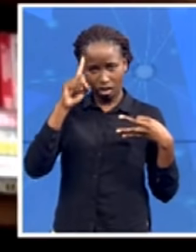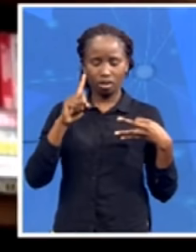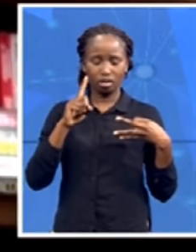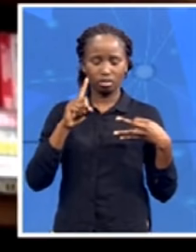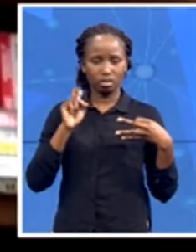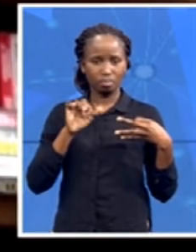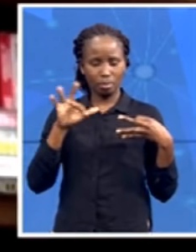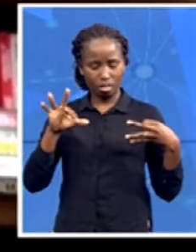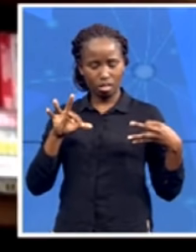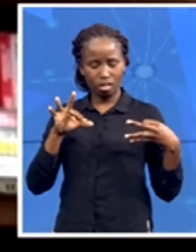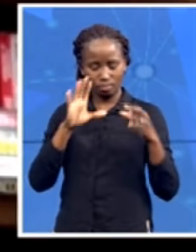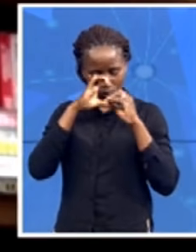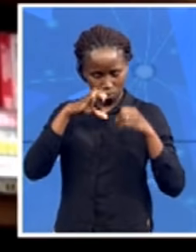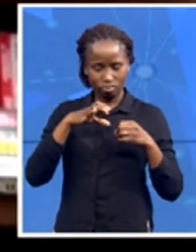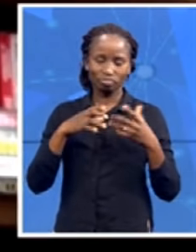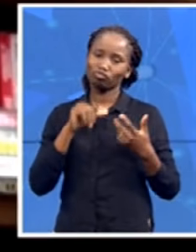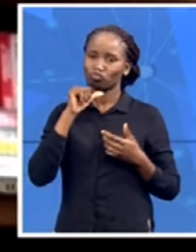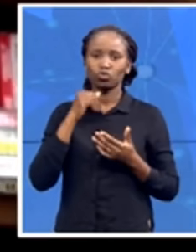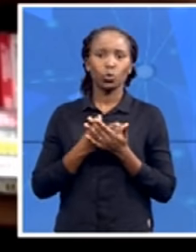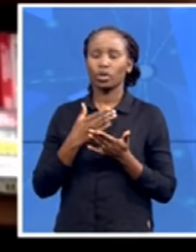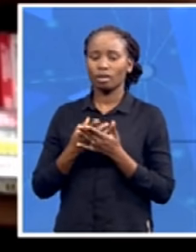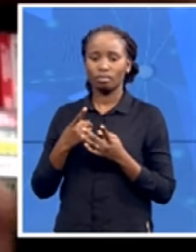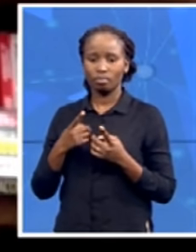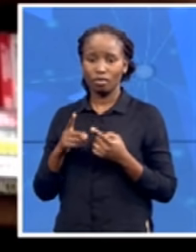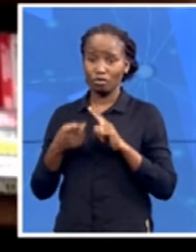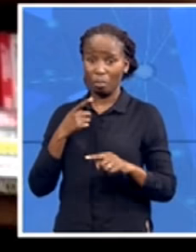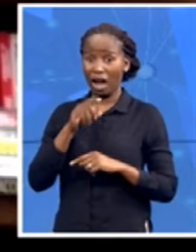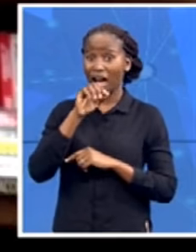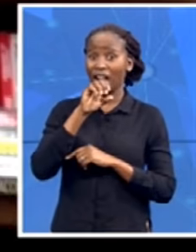they took it from Azapo or not. The second one is